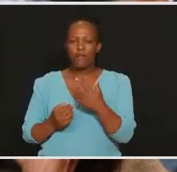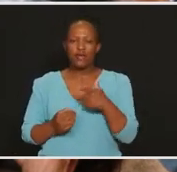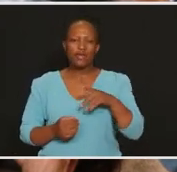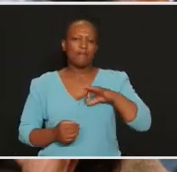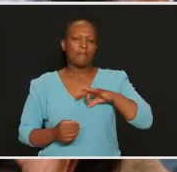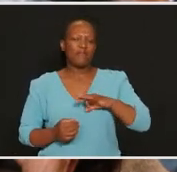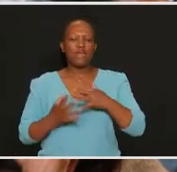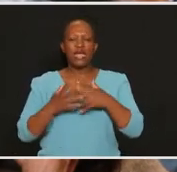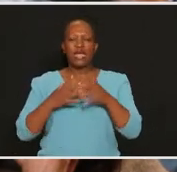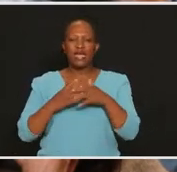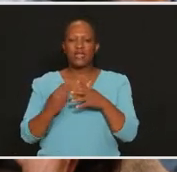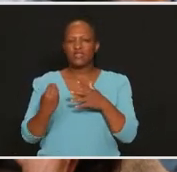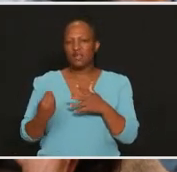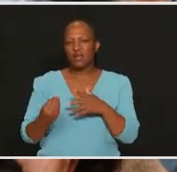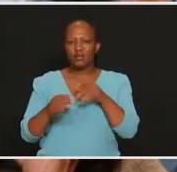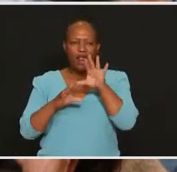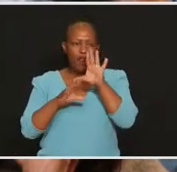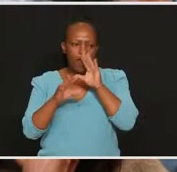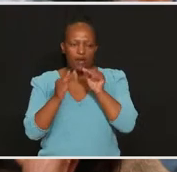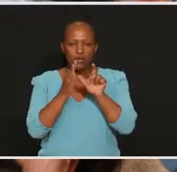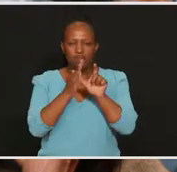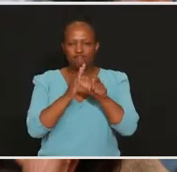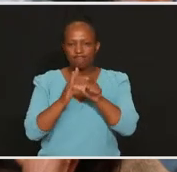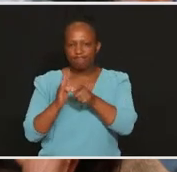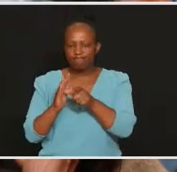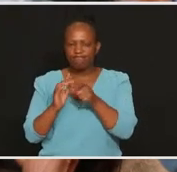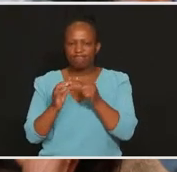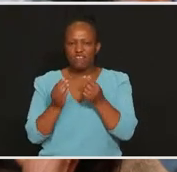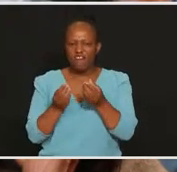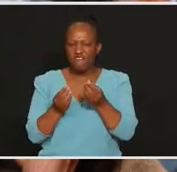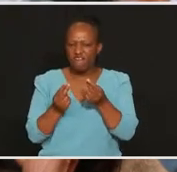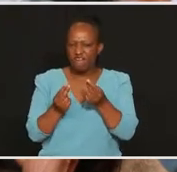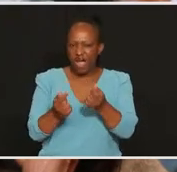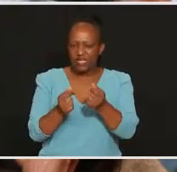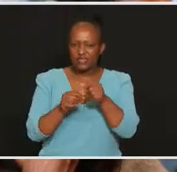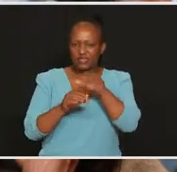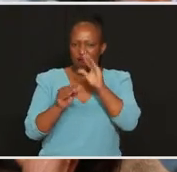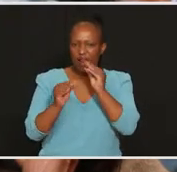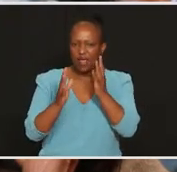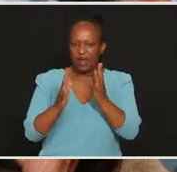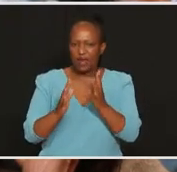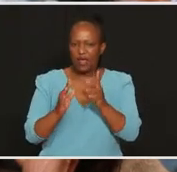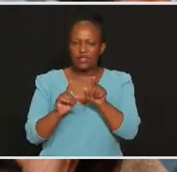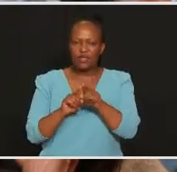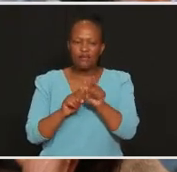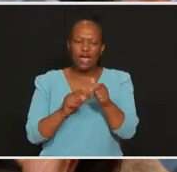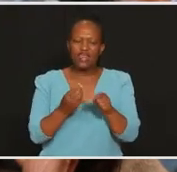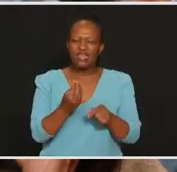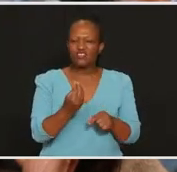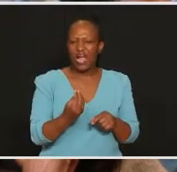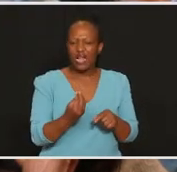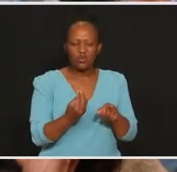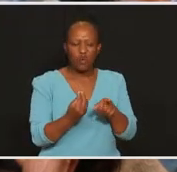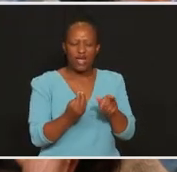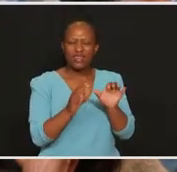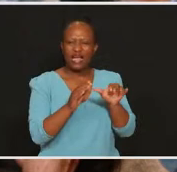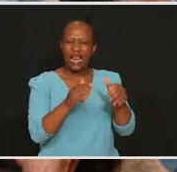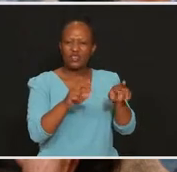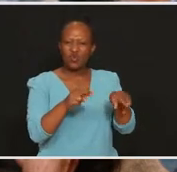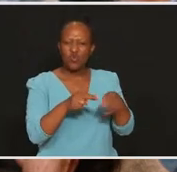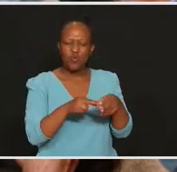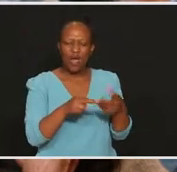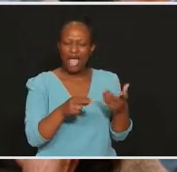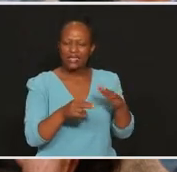with learning disabilities fast Learners and children who do not thrive in a classroom setup